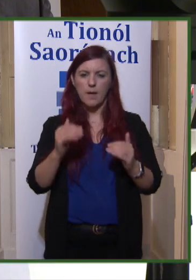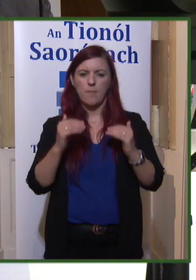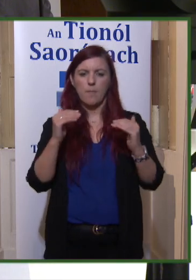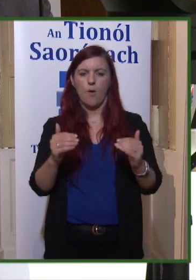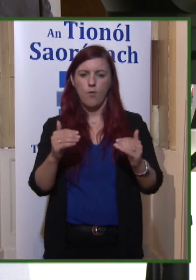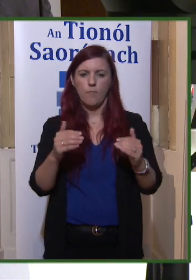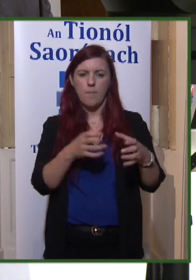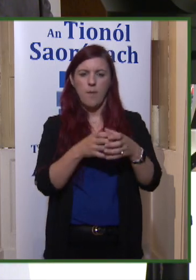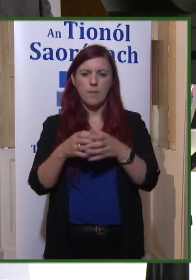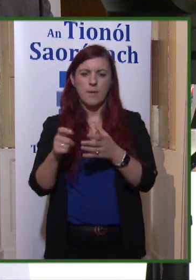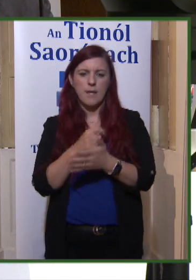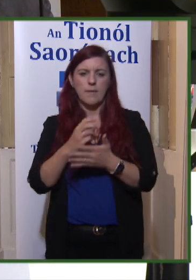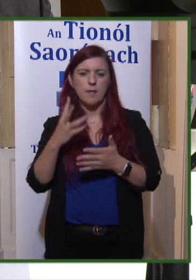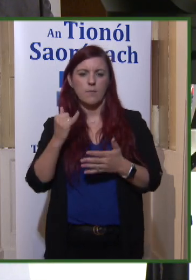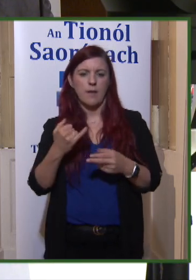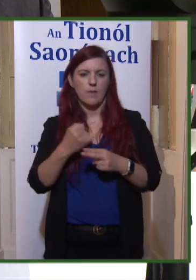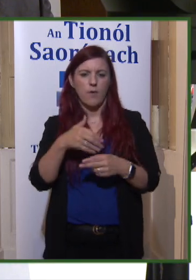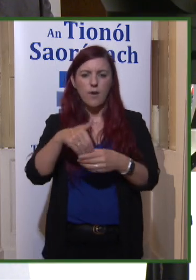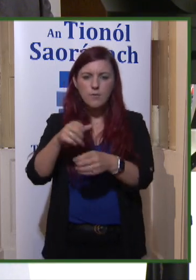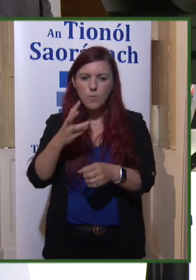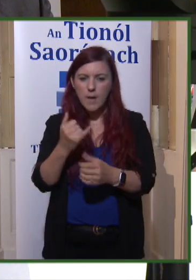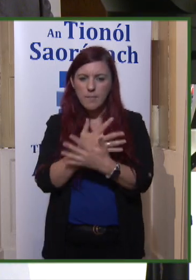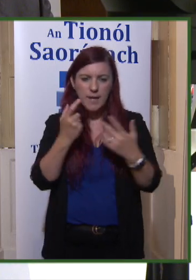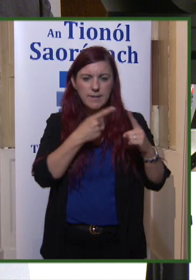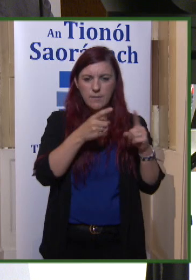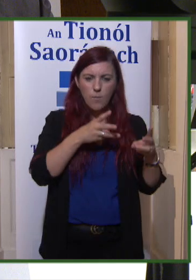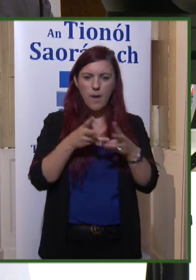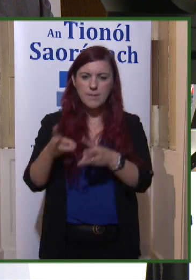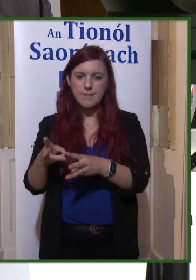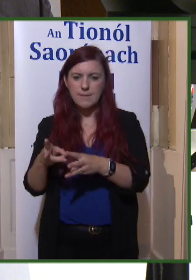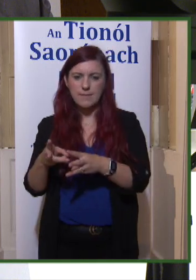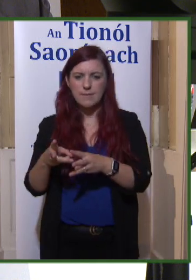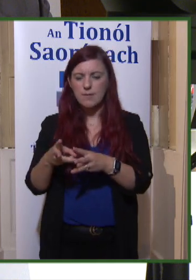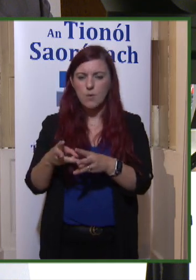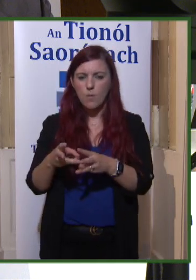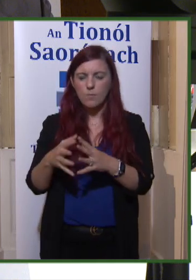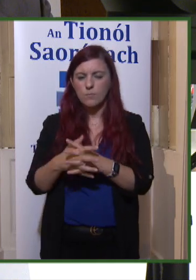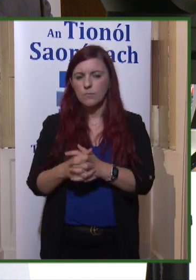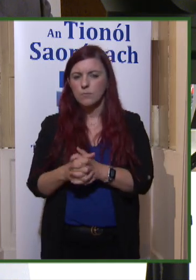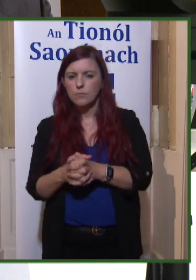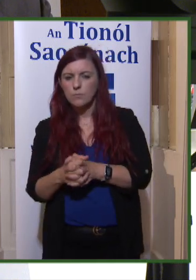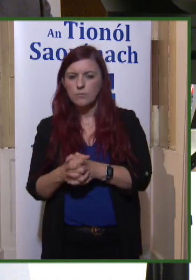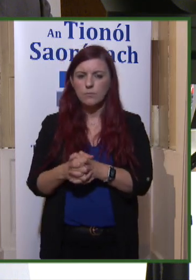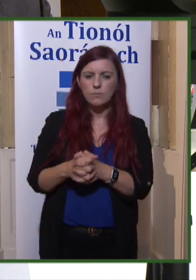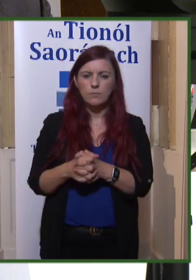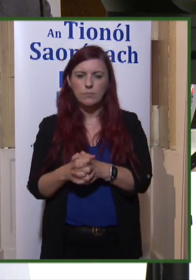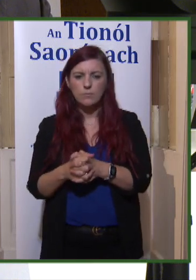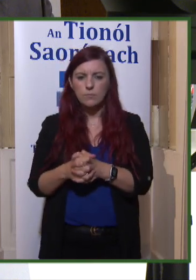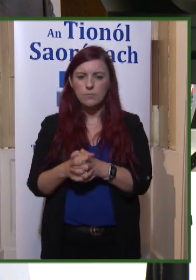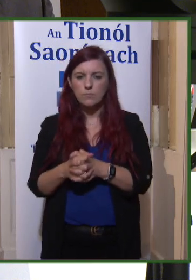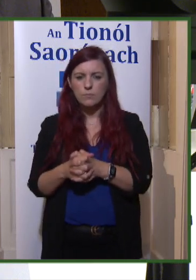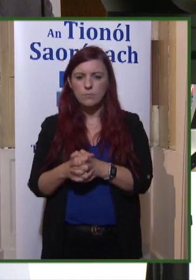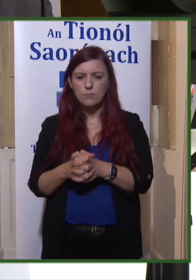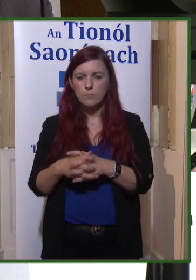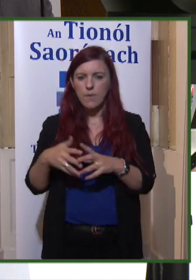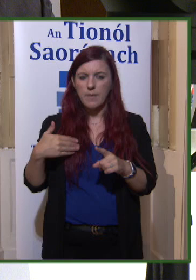they're in office. We have many, many institutions, and this was raised in a number of emails this week already. I mean,